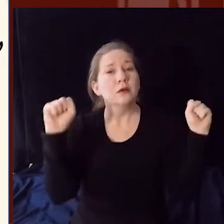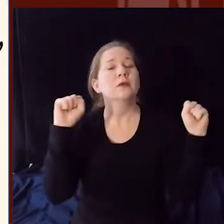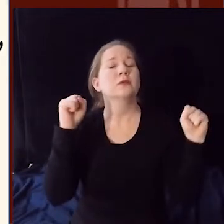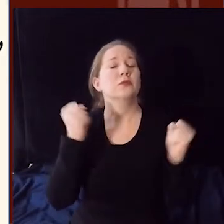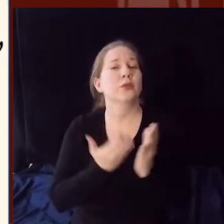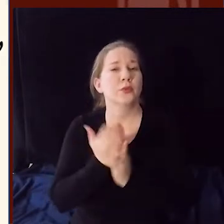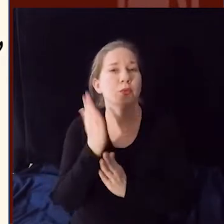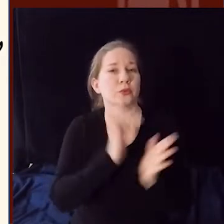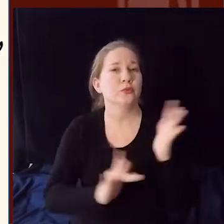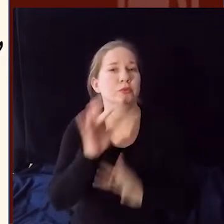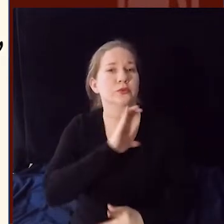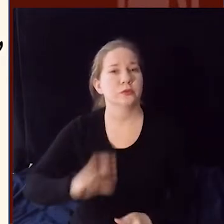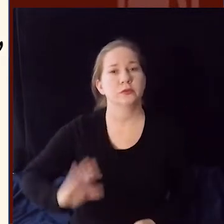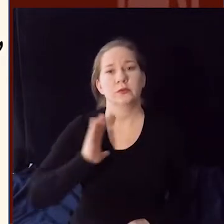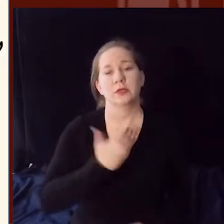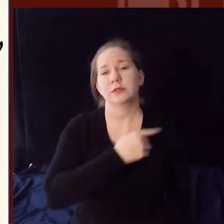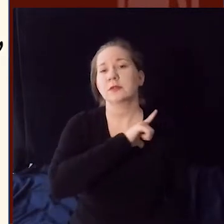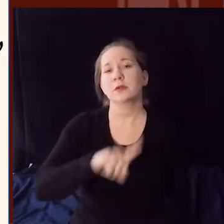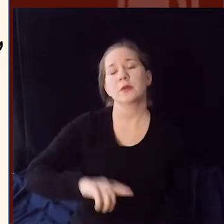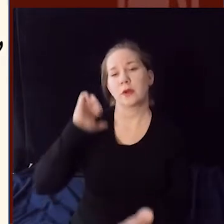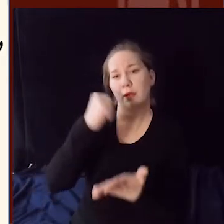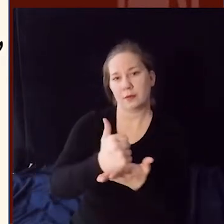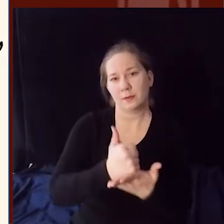Lord. Amen.